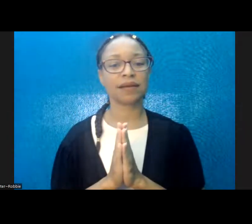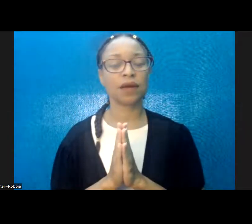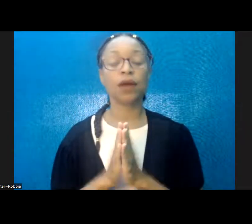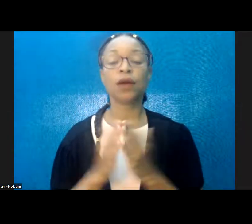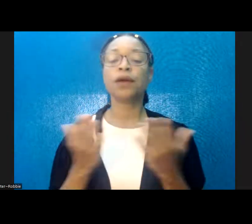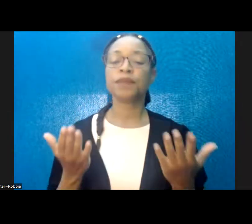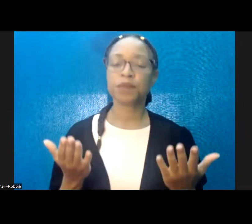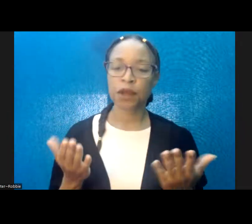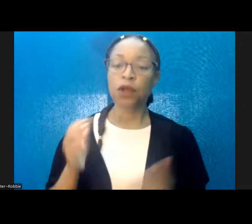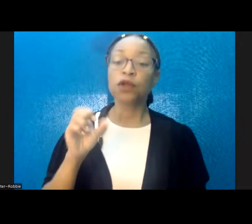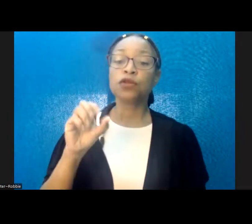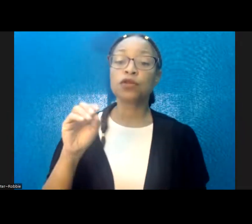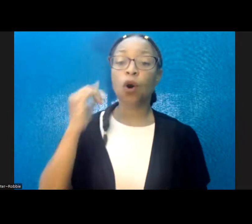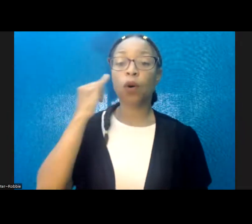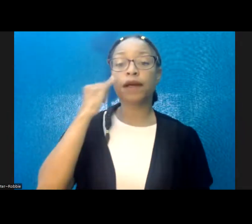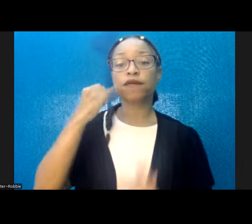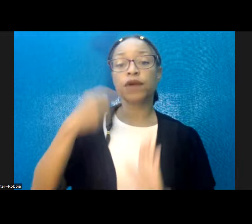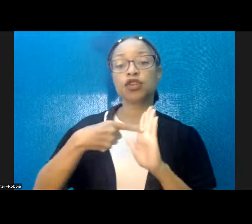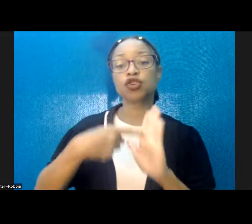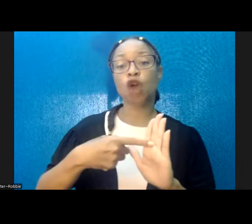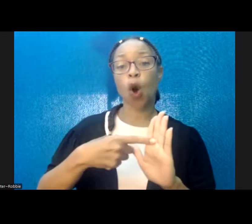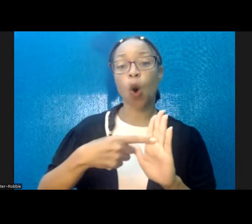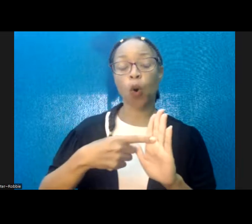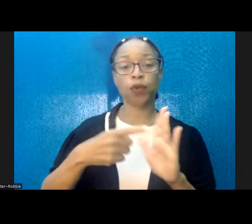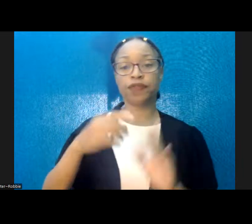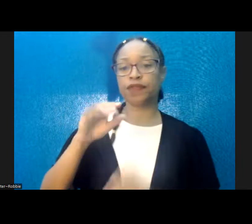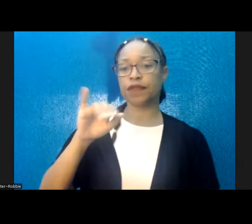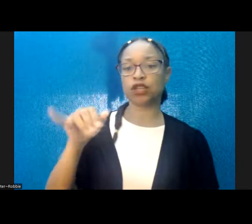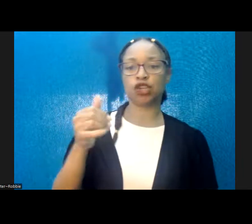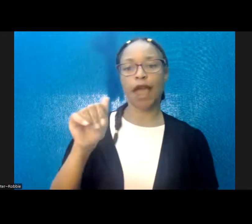So if we could show the Jamboard.